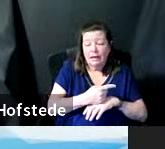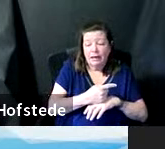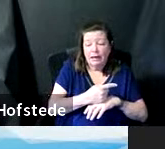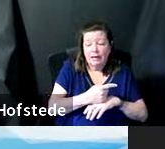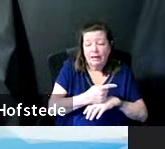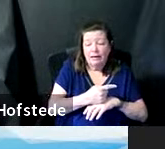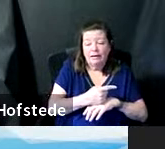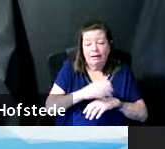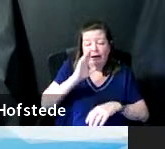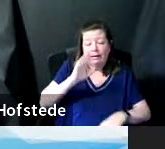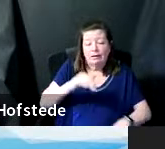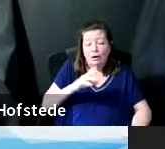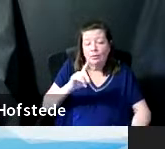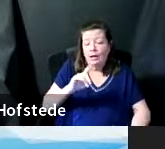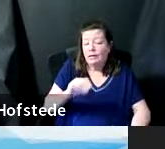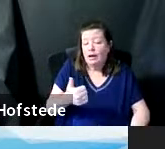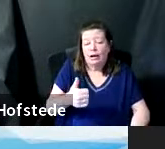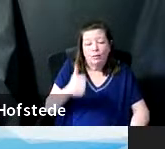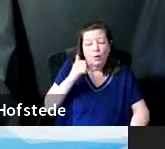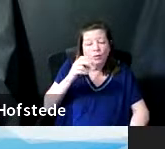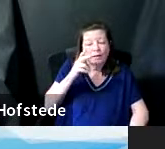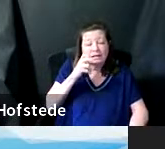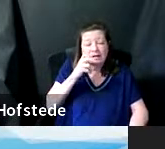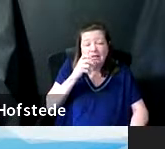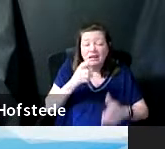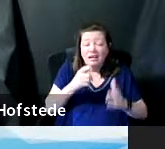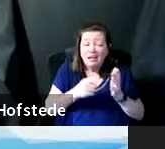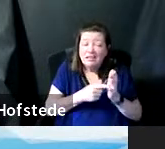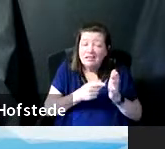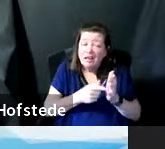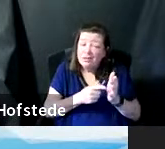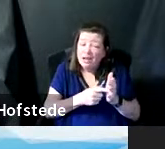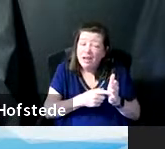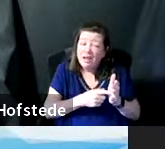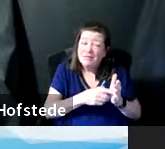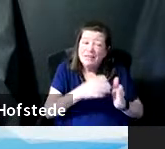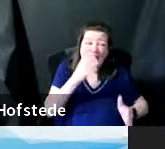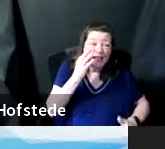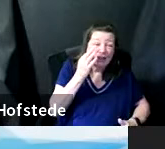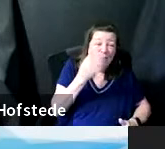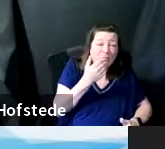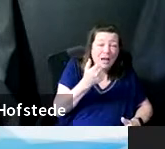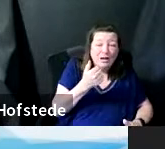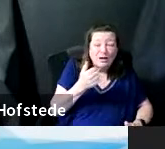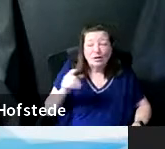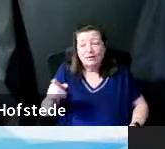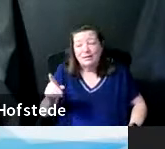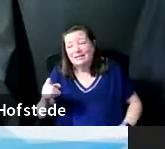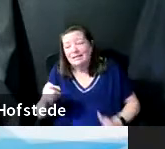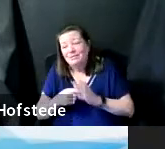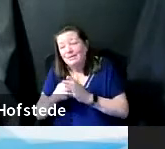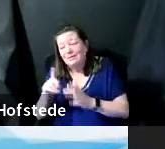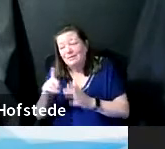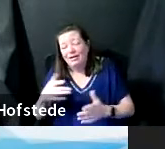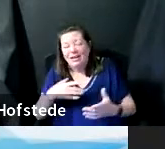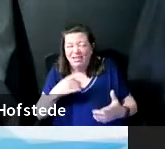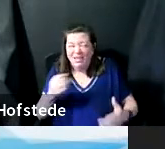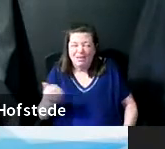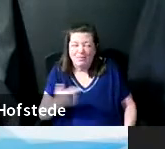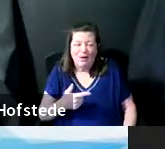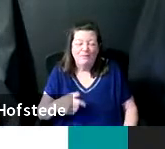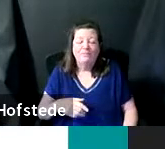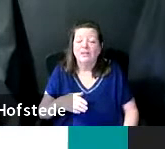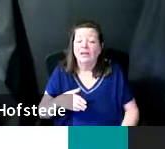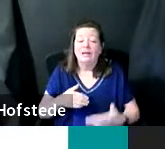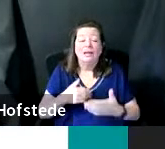listen, but you know, cats sometimes outrank dogs, I would say. I have two of both, so I like them all. But if you go to the